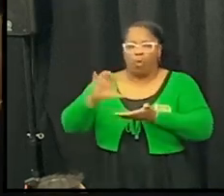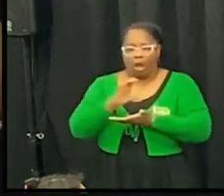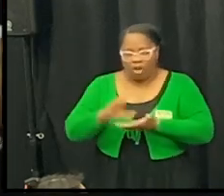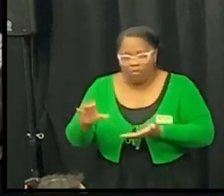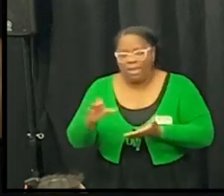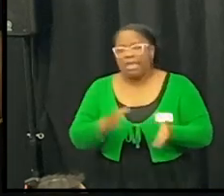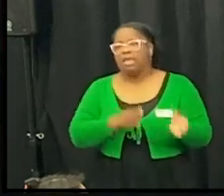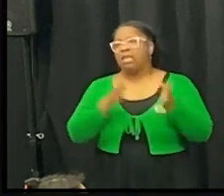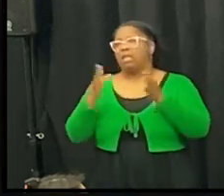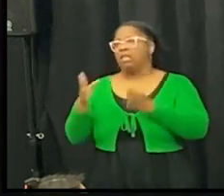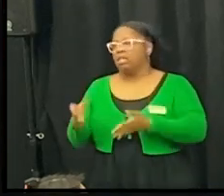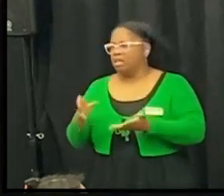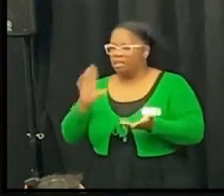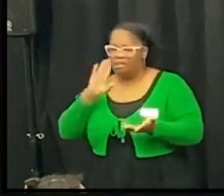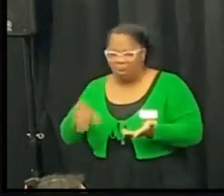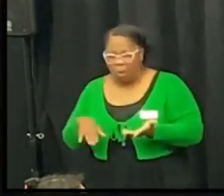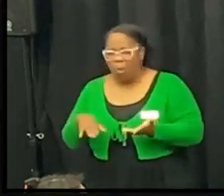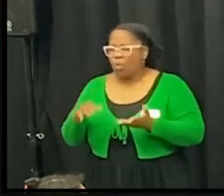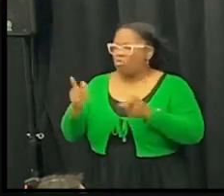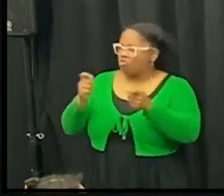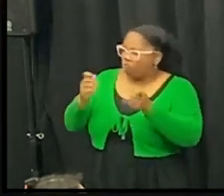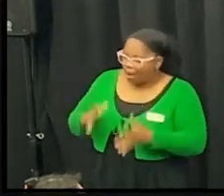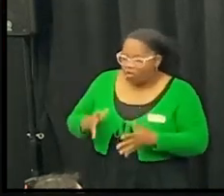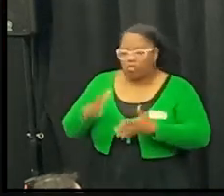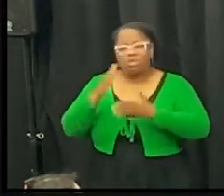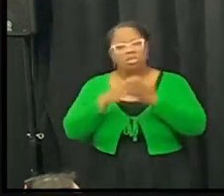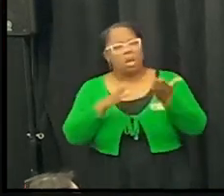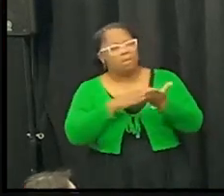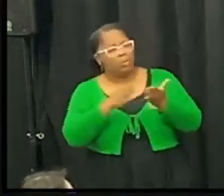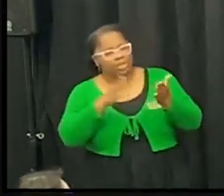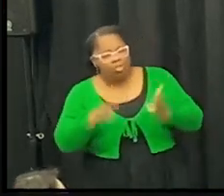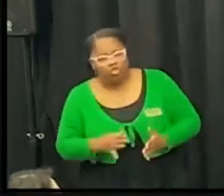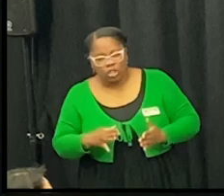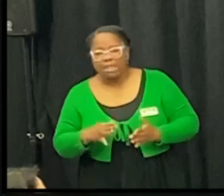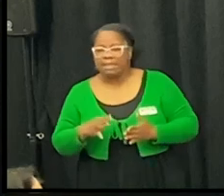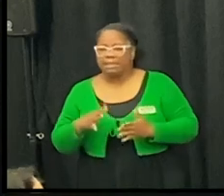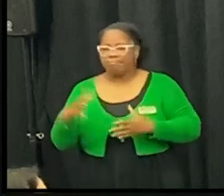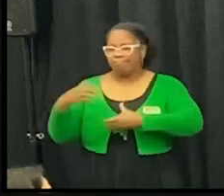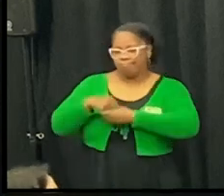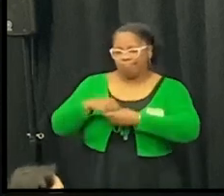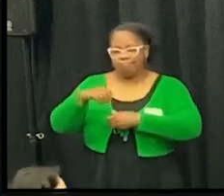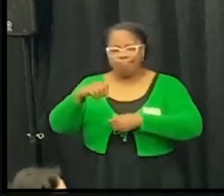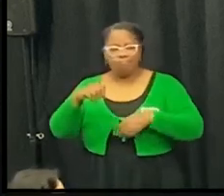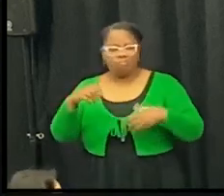choreography, there's directors, we've had some musicians come through, and it's for